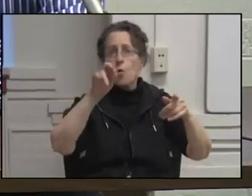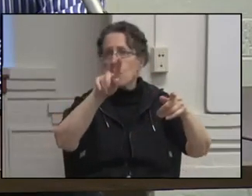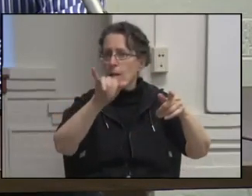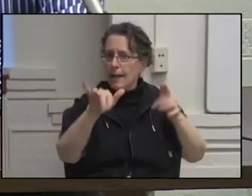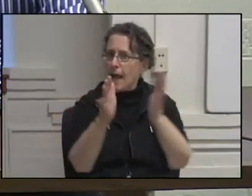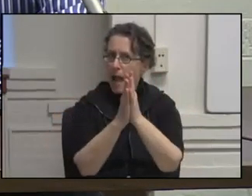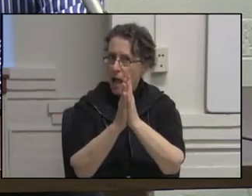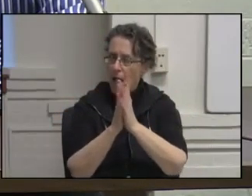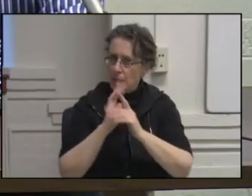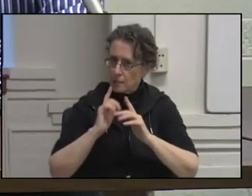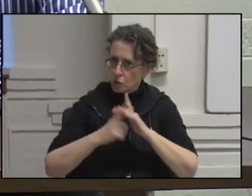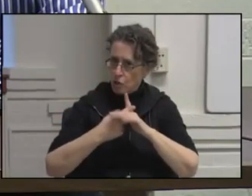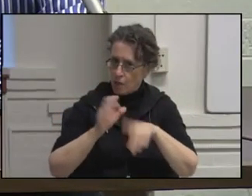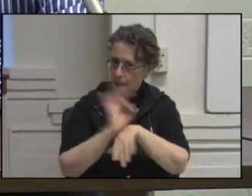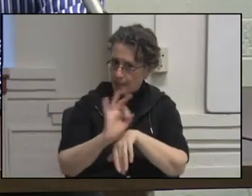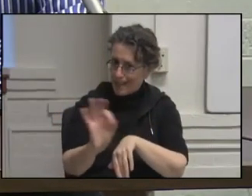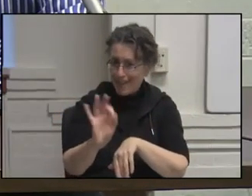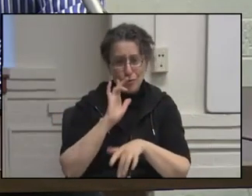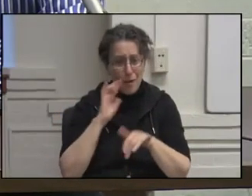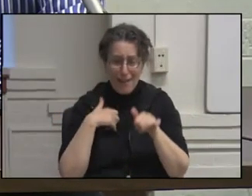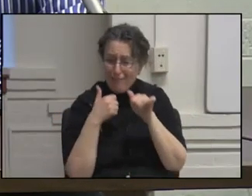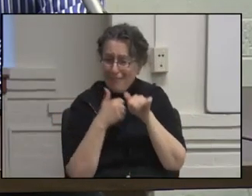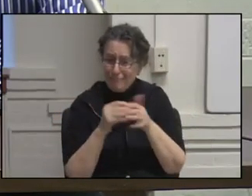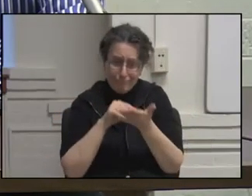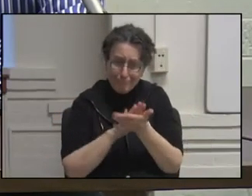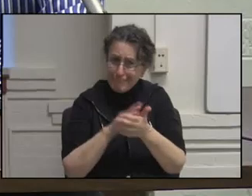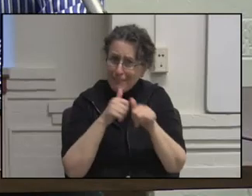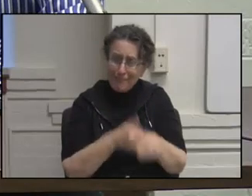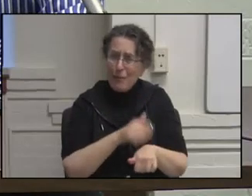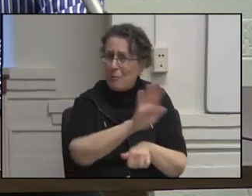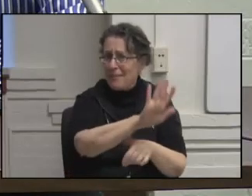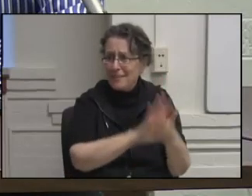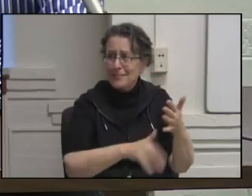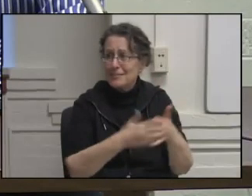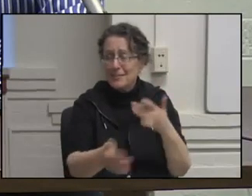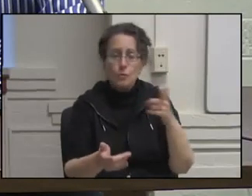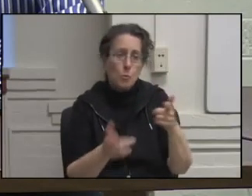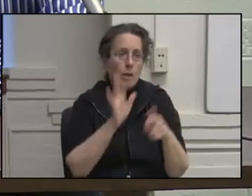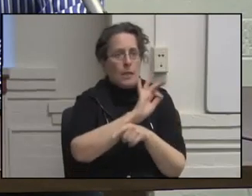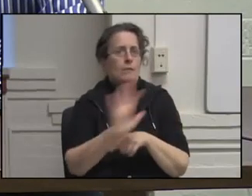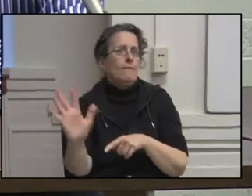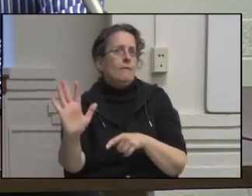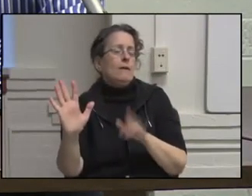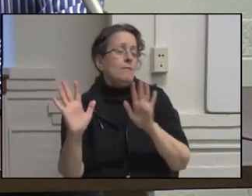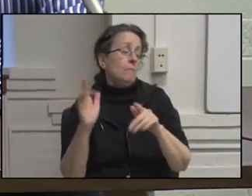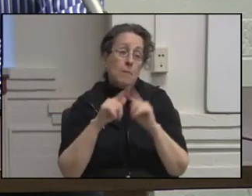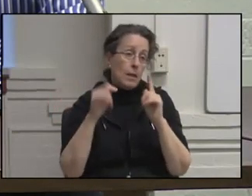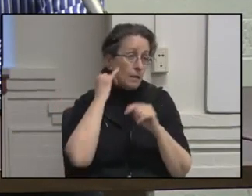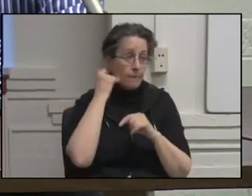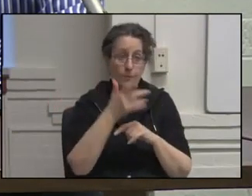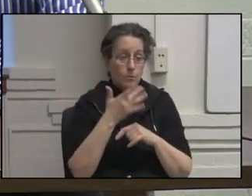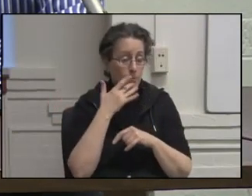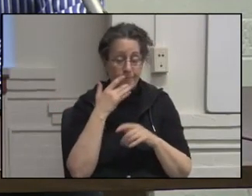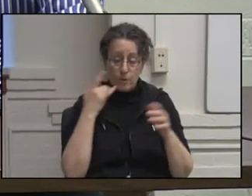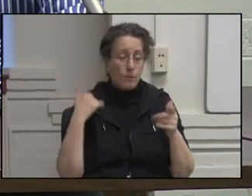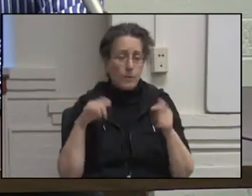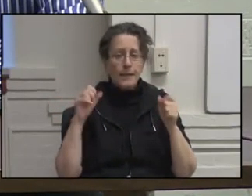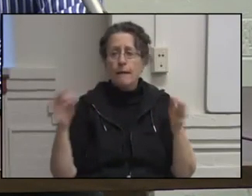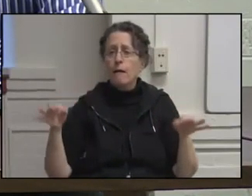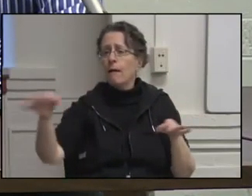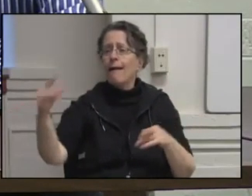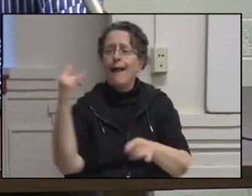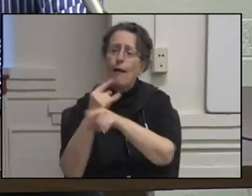started based on their guidelines for vendor permitting to start the permit at 9 on our official permit. But if you prefer, we can certainly delay our